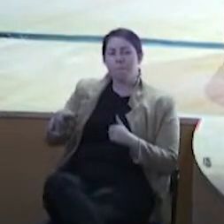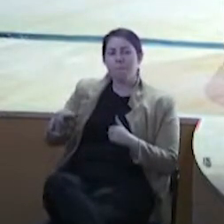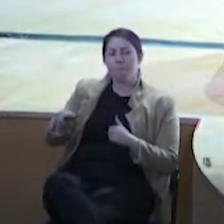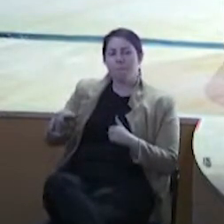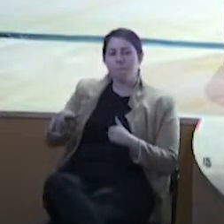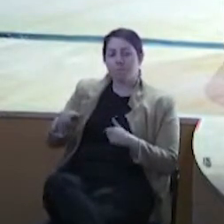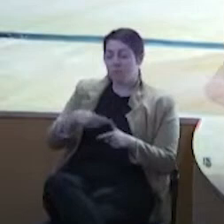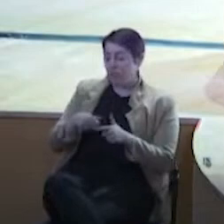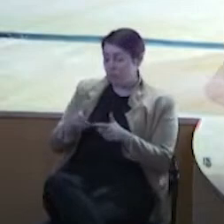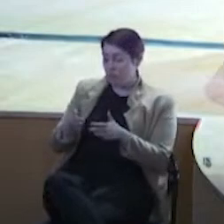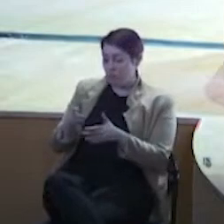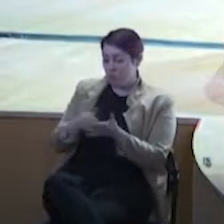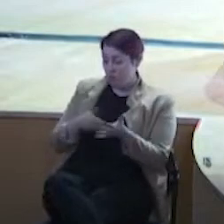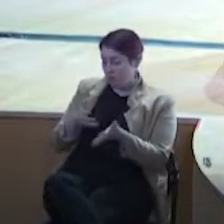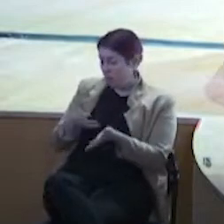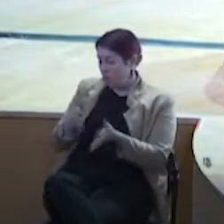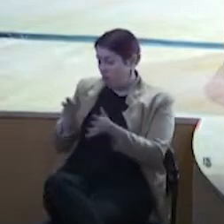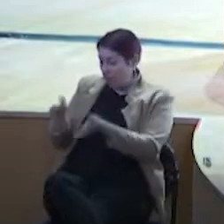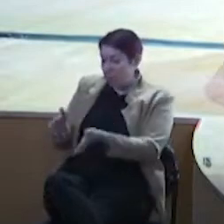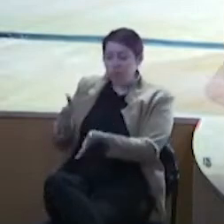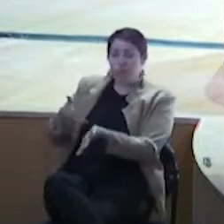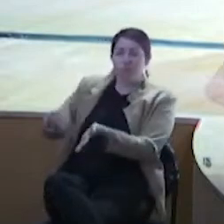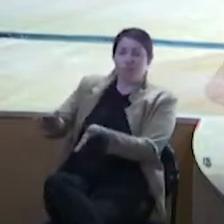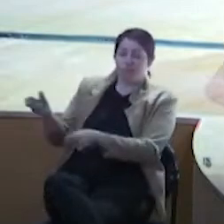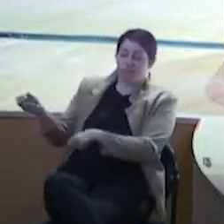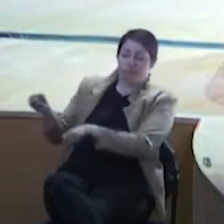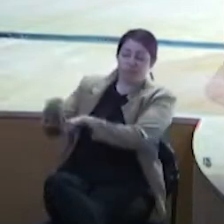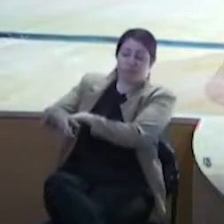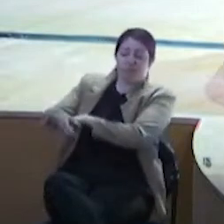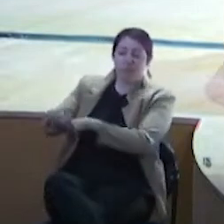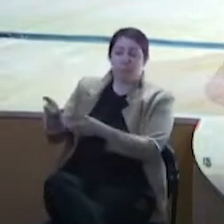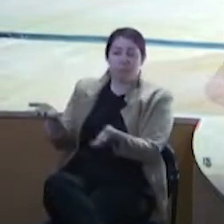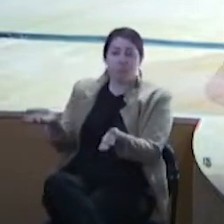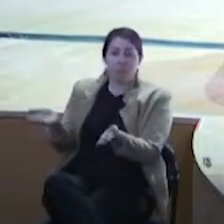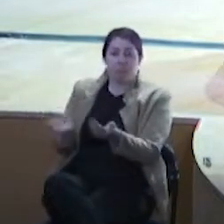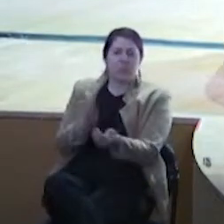of your waste, your trash.